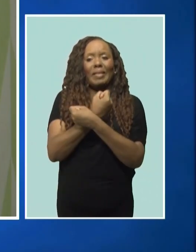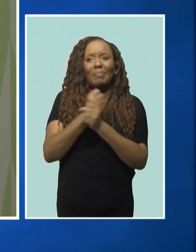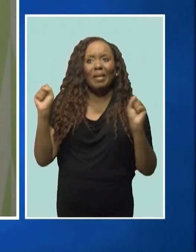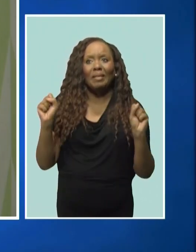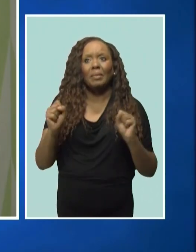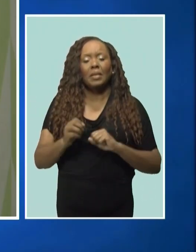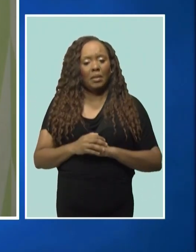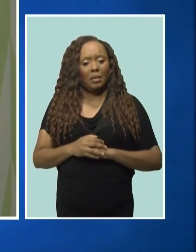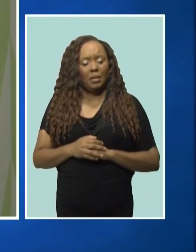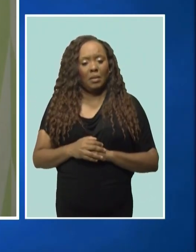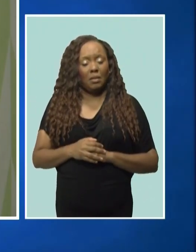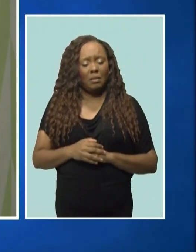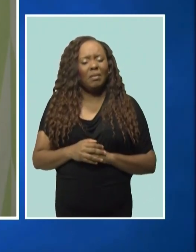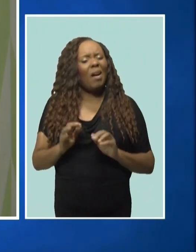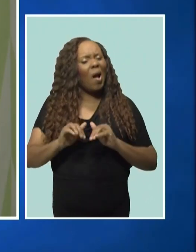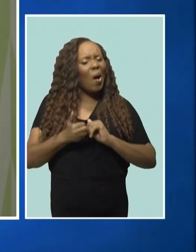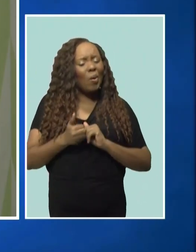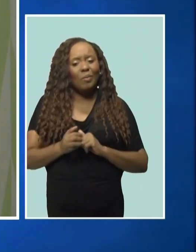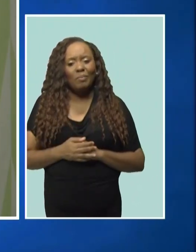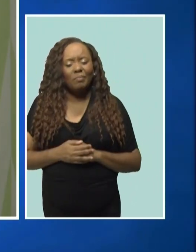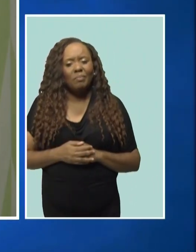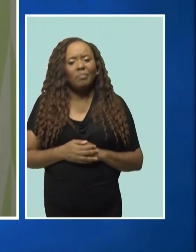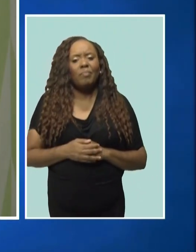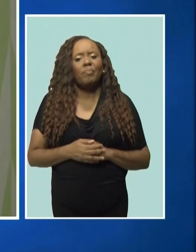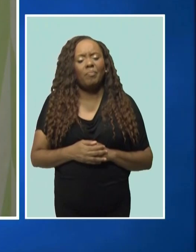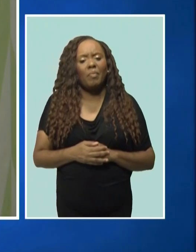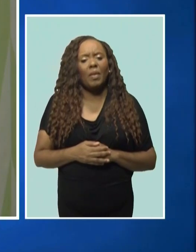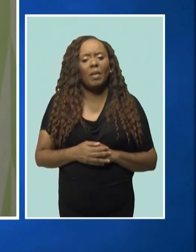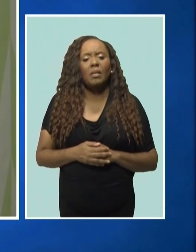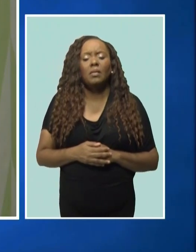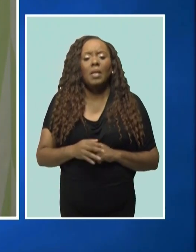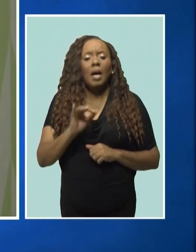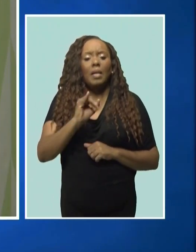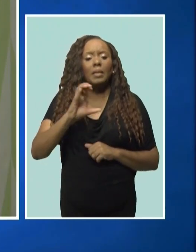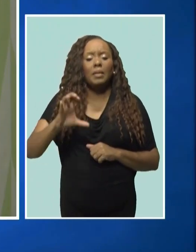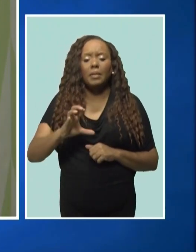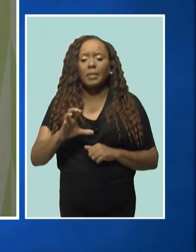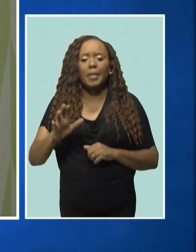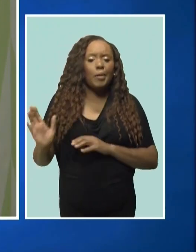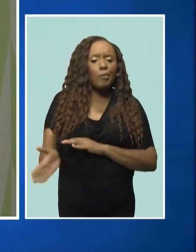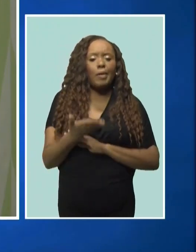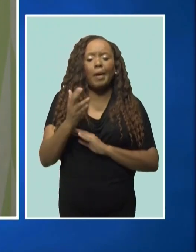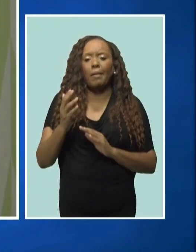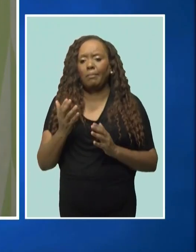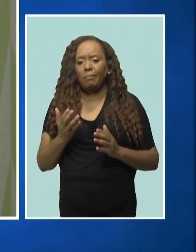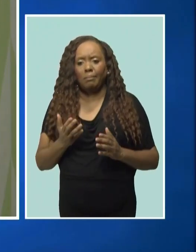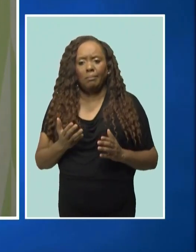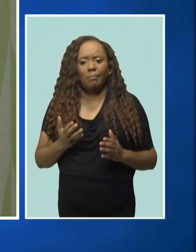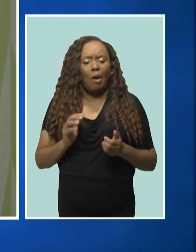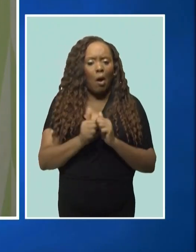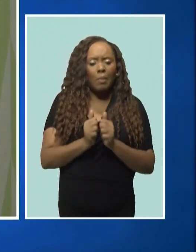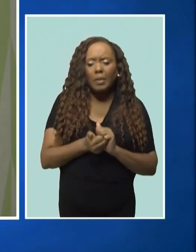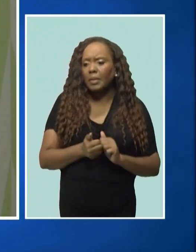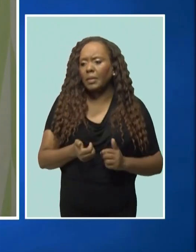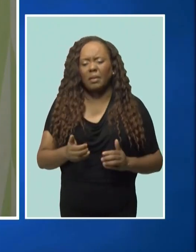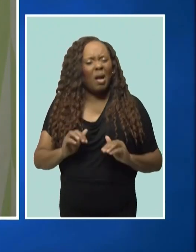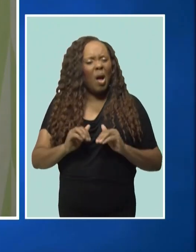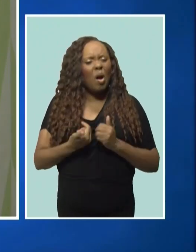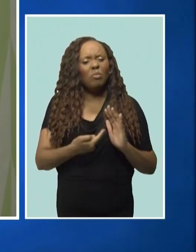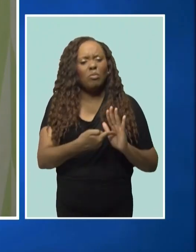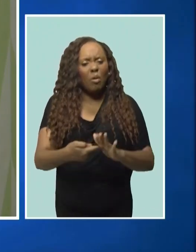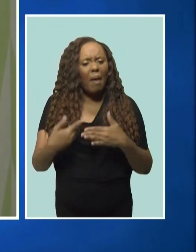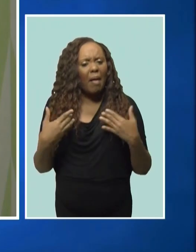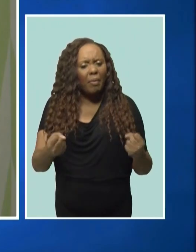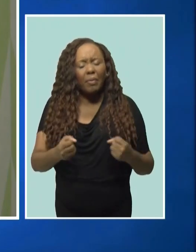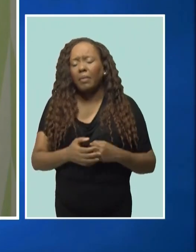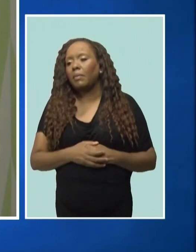at cricket in a healthy way? Will we have screening available at these events? Will we have messaging trying to ask people